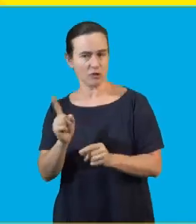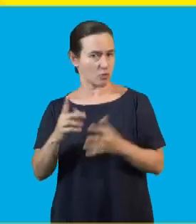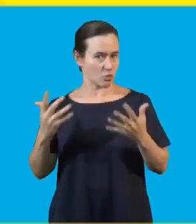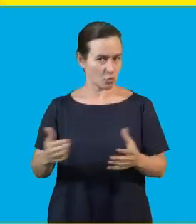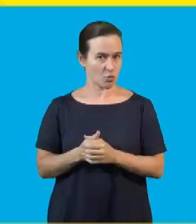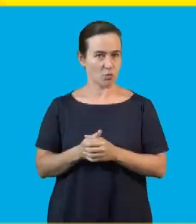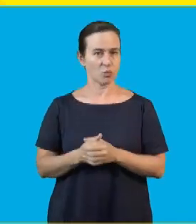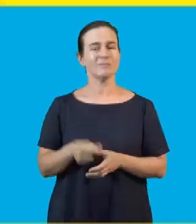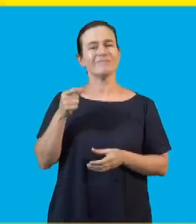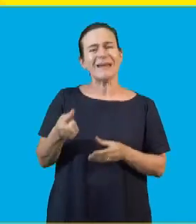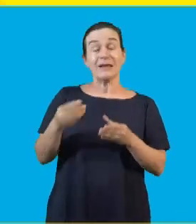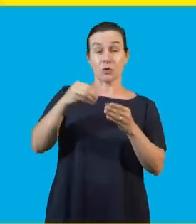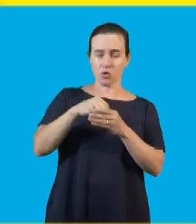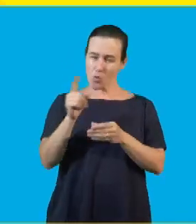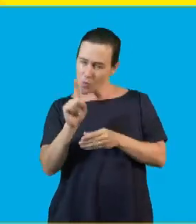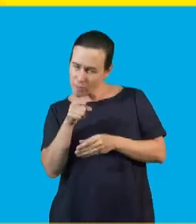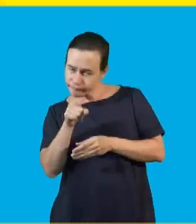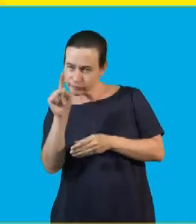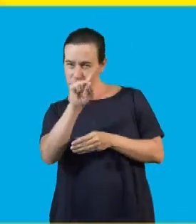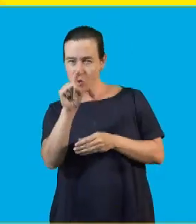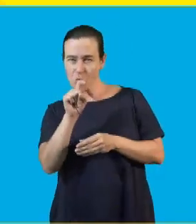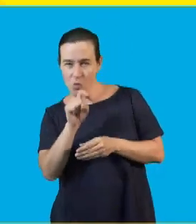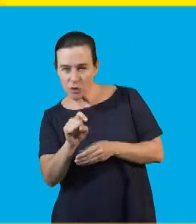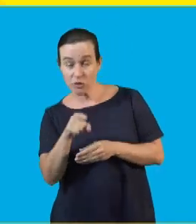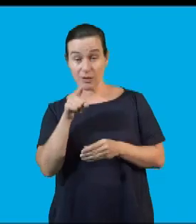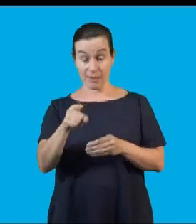the question and the general instructions of the paper.